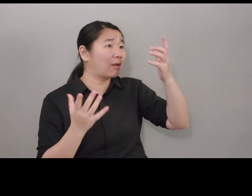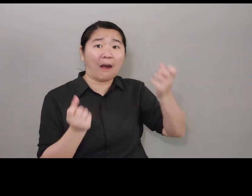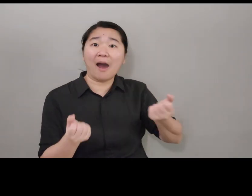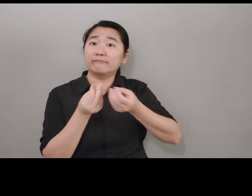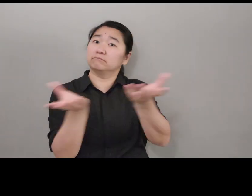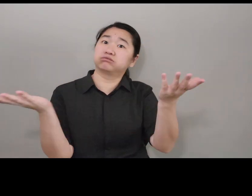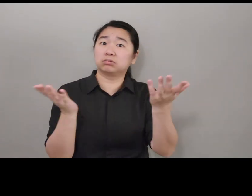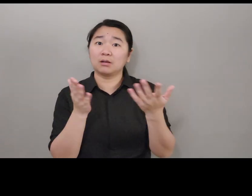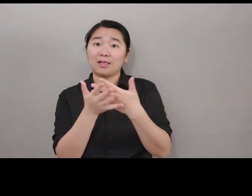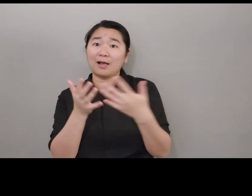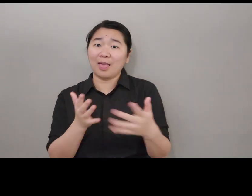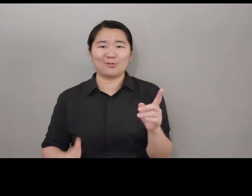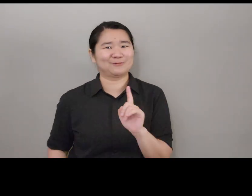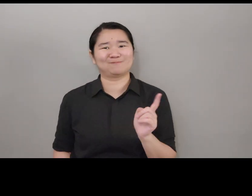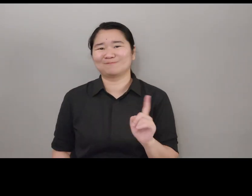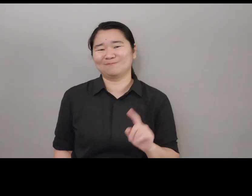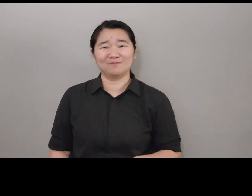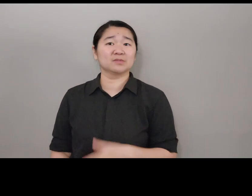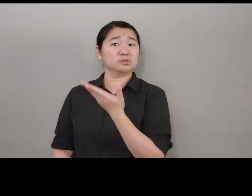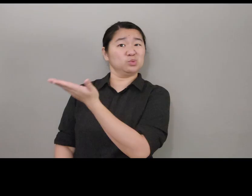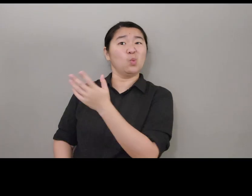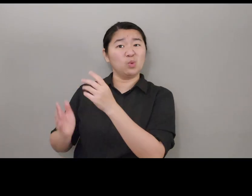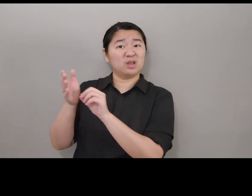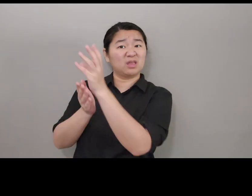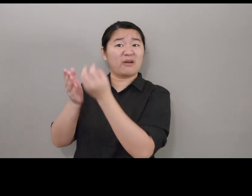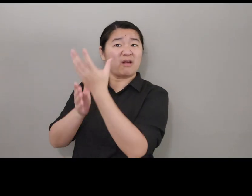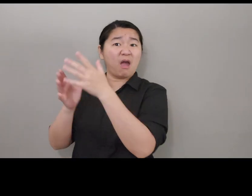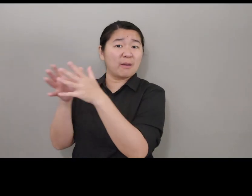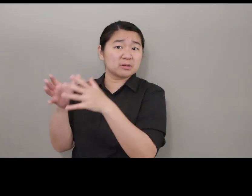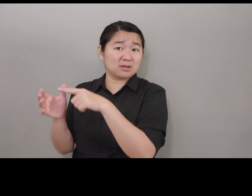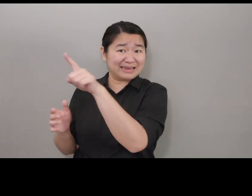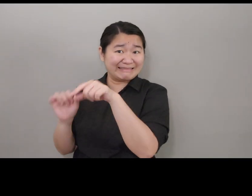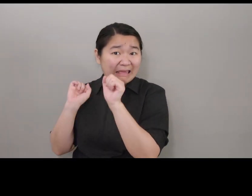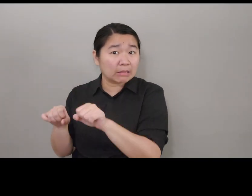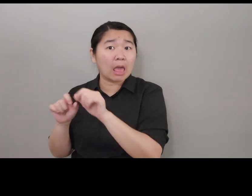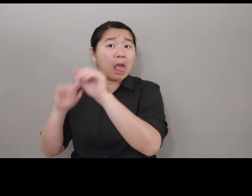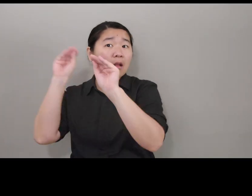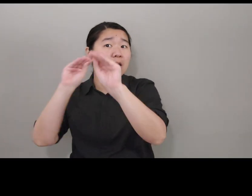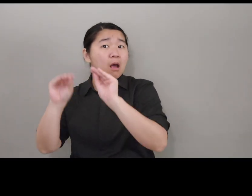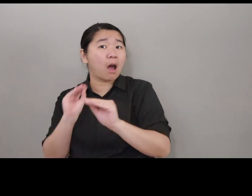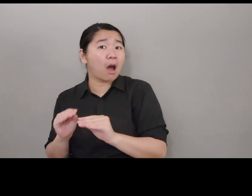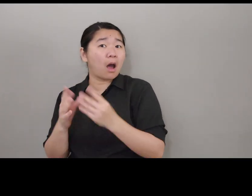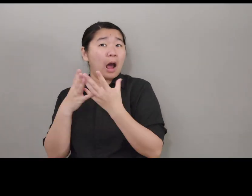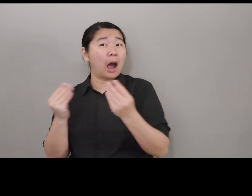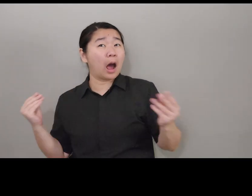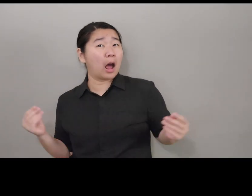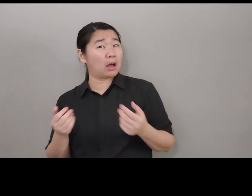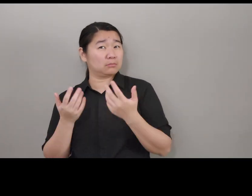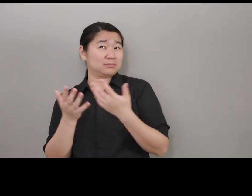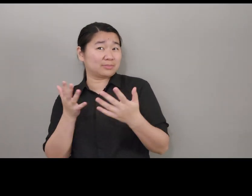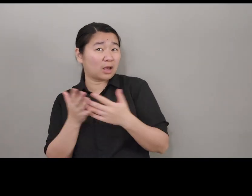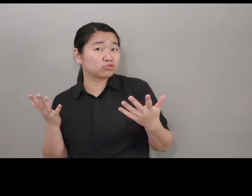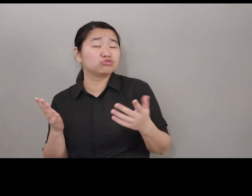Those kind of things we should use AI for. We should use it for image descriptions. We should use it for captioning. And I think that is really